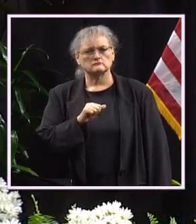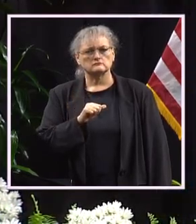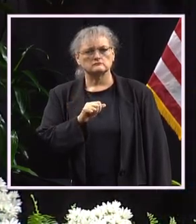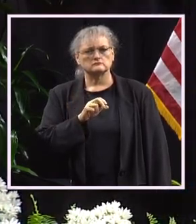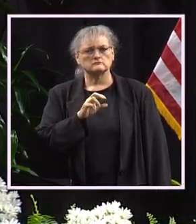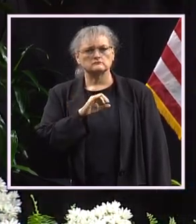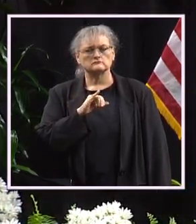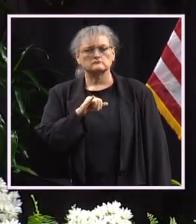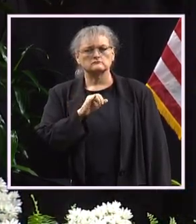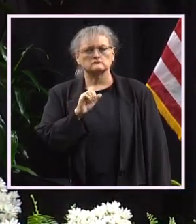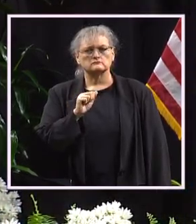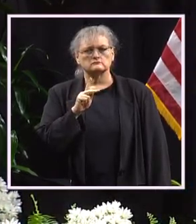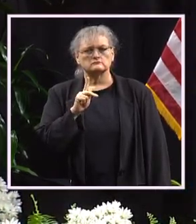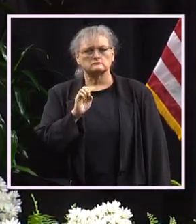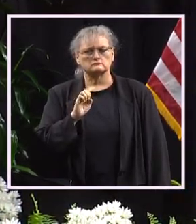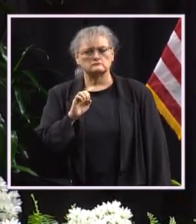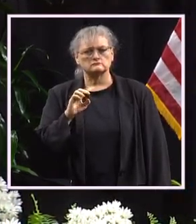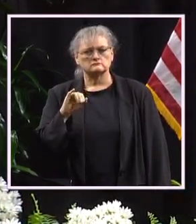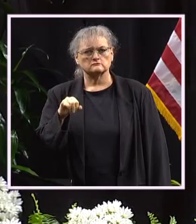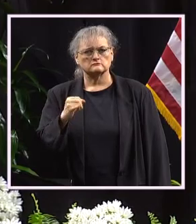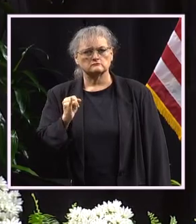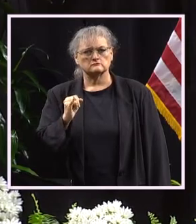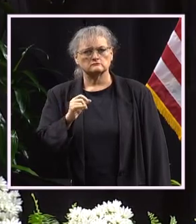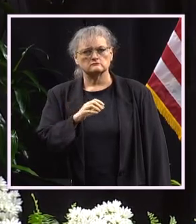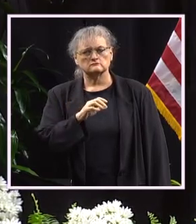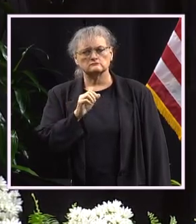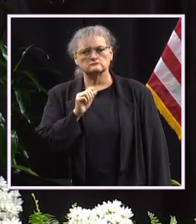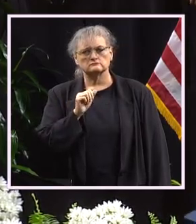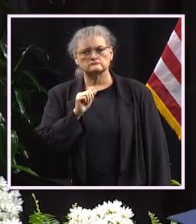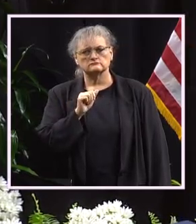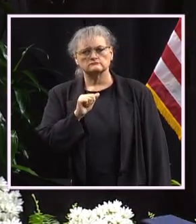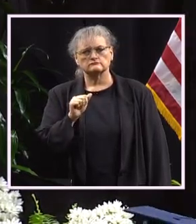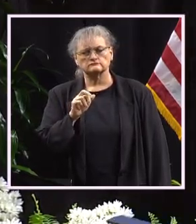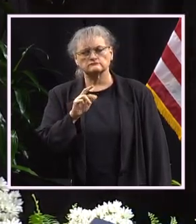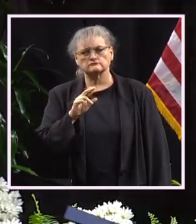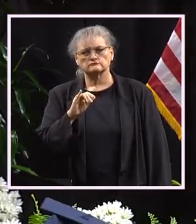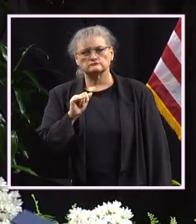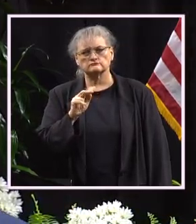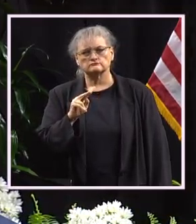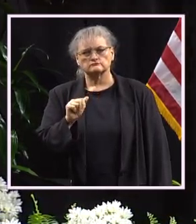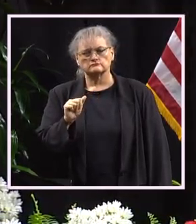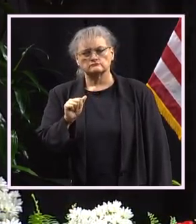Jake L. Jones. Ariana Marlene Chavez.